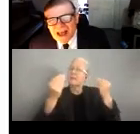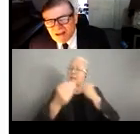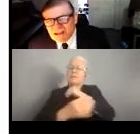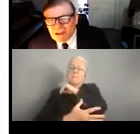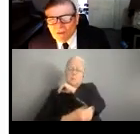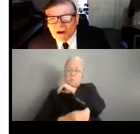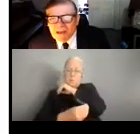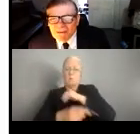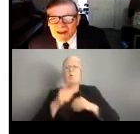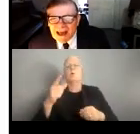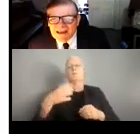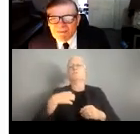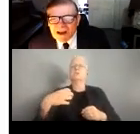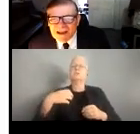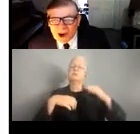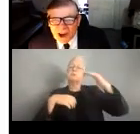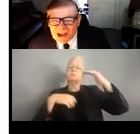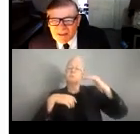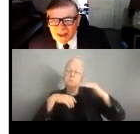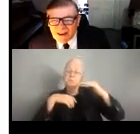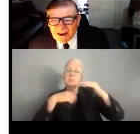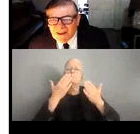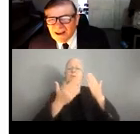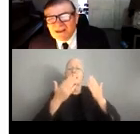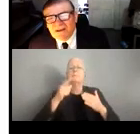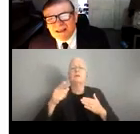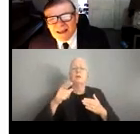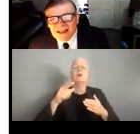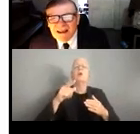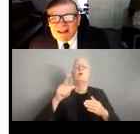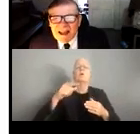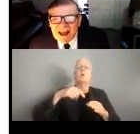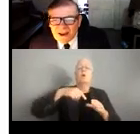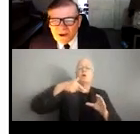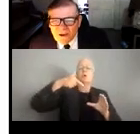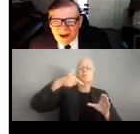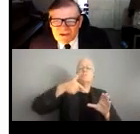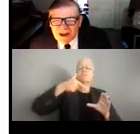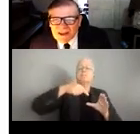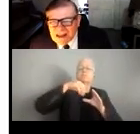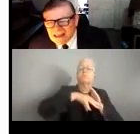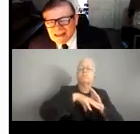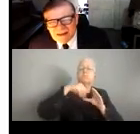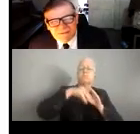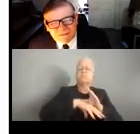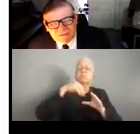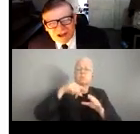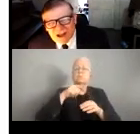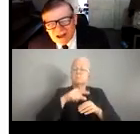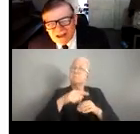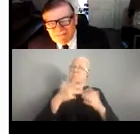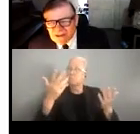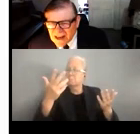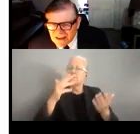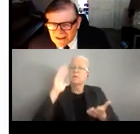come down somewhat, maybe as the price of oil has come down over the last 20 years, are not quite as rich, as the